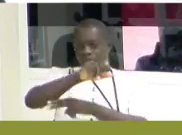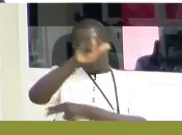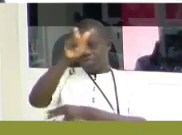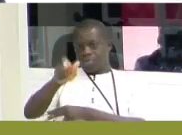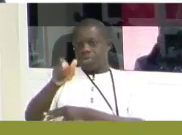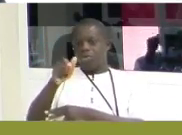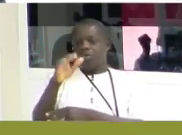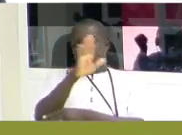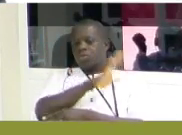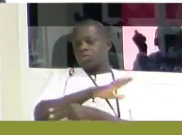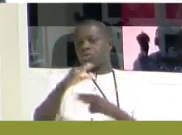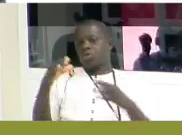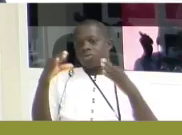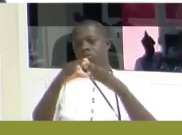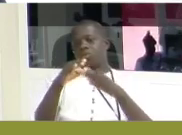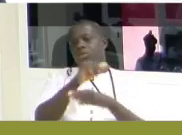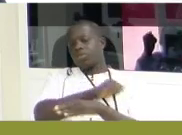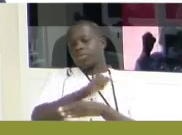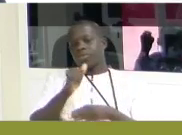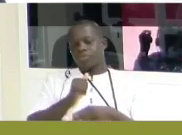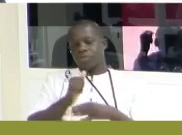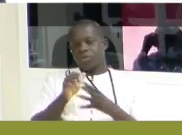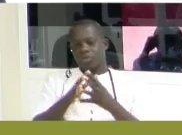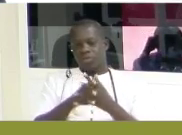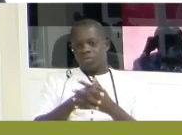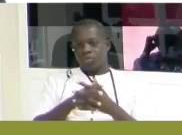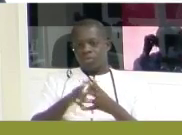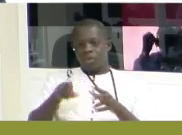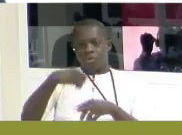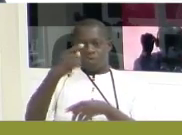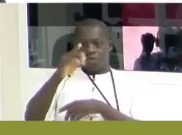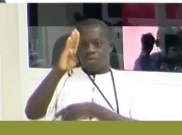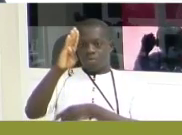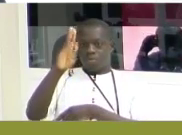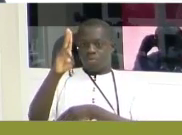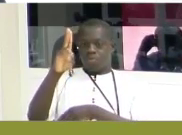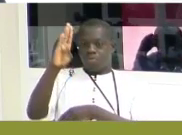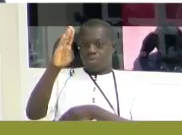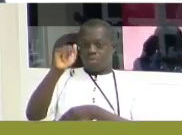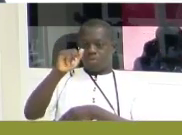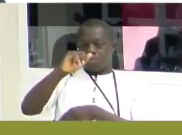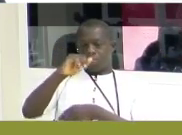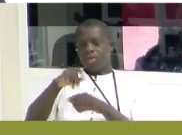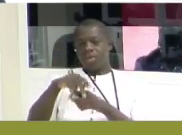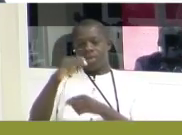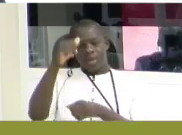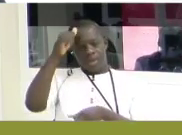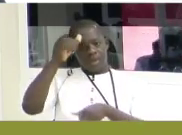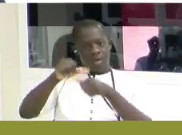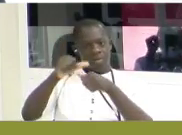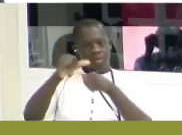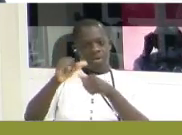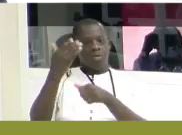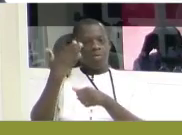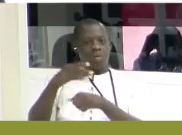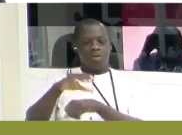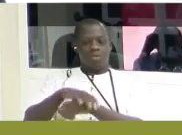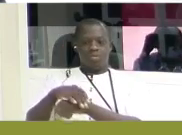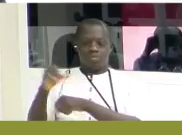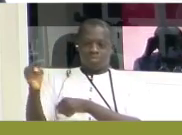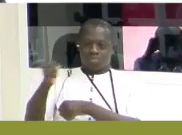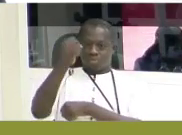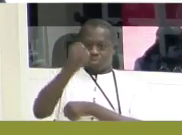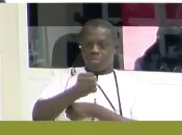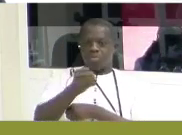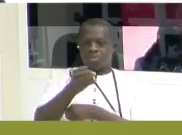us. And for Buba, I could remember when he was brought in, according to his story, he said